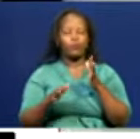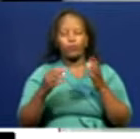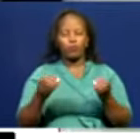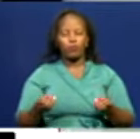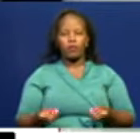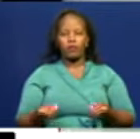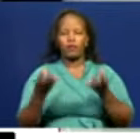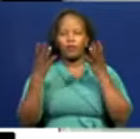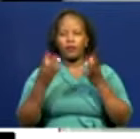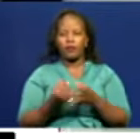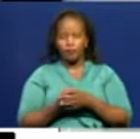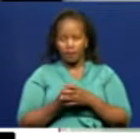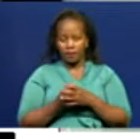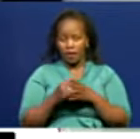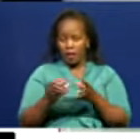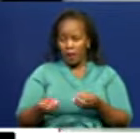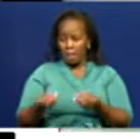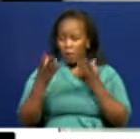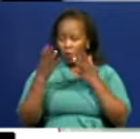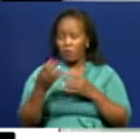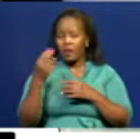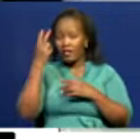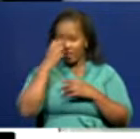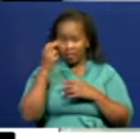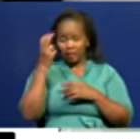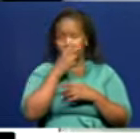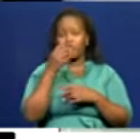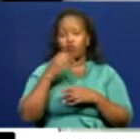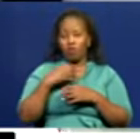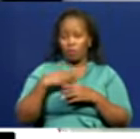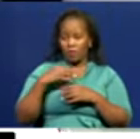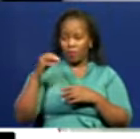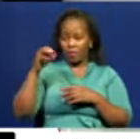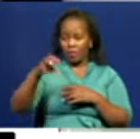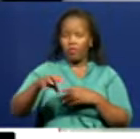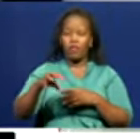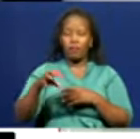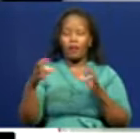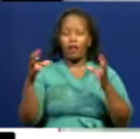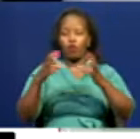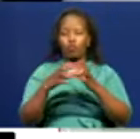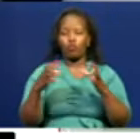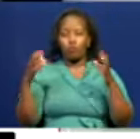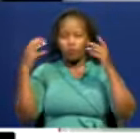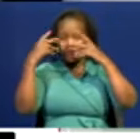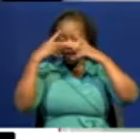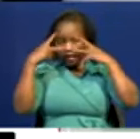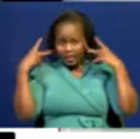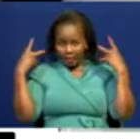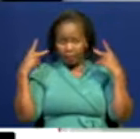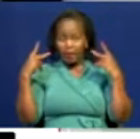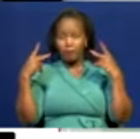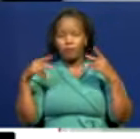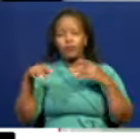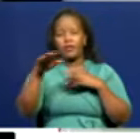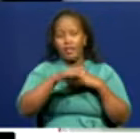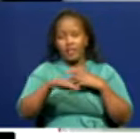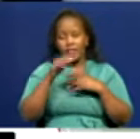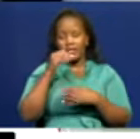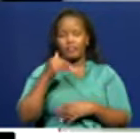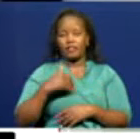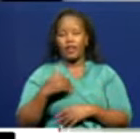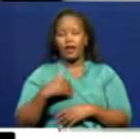explosive device. The device is suspected to be planted by on the road by Al-Shabaab militants at Mlima wa